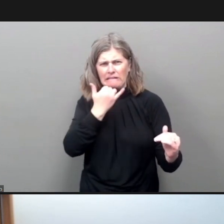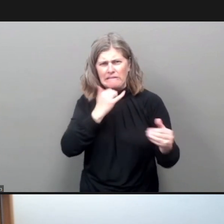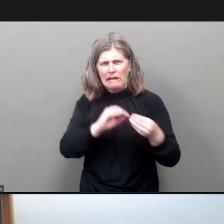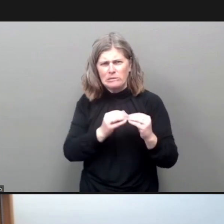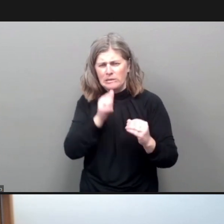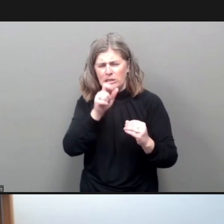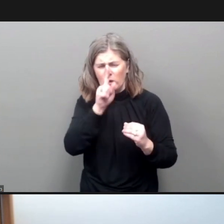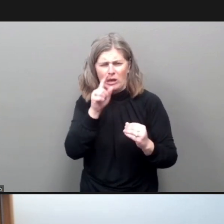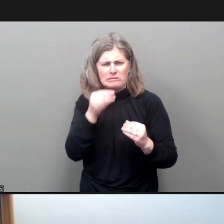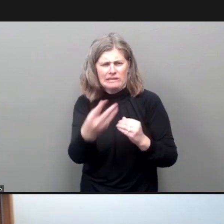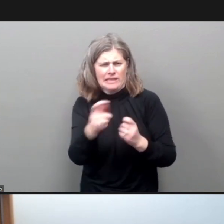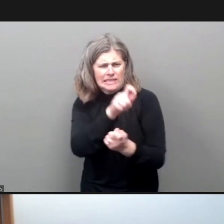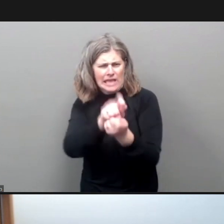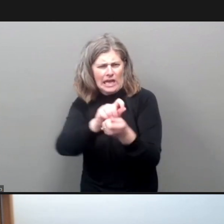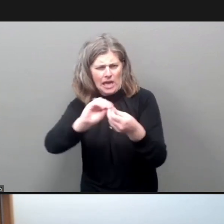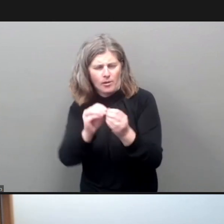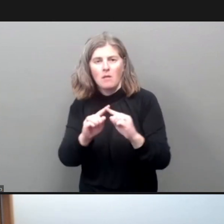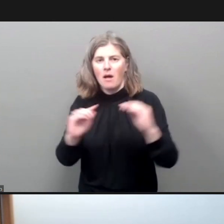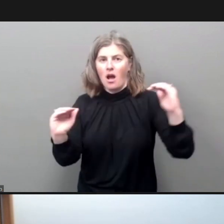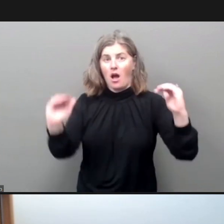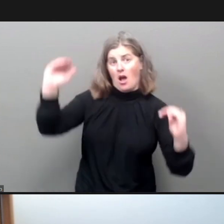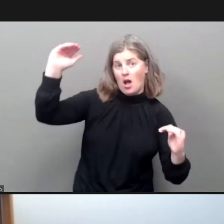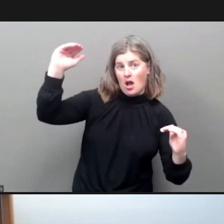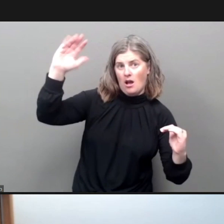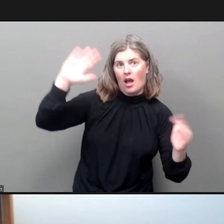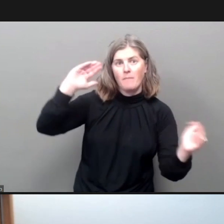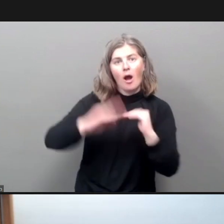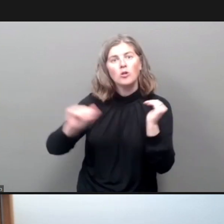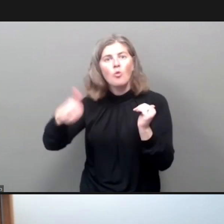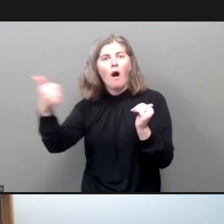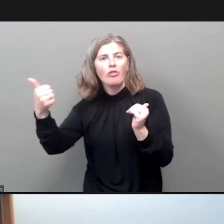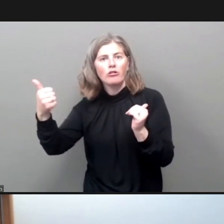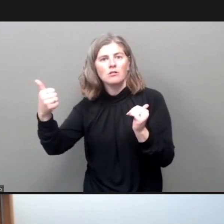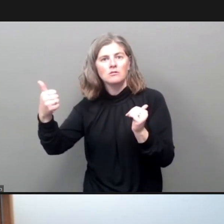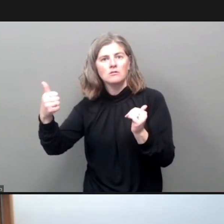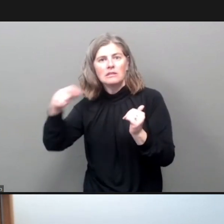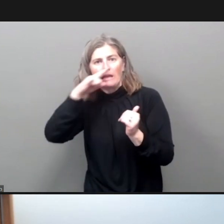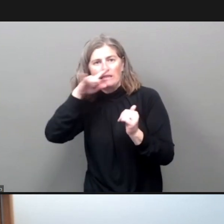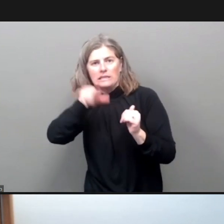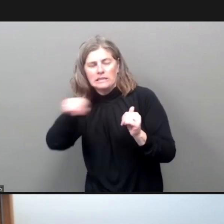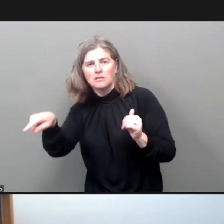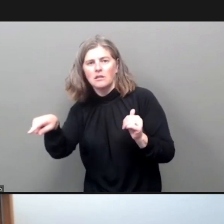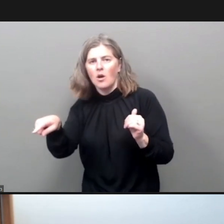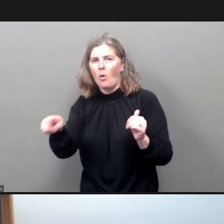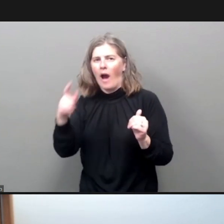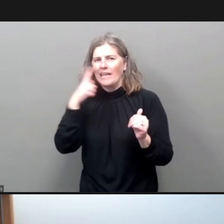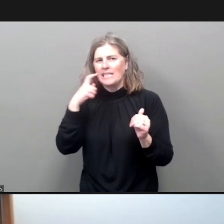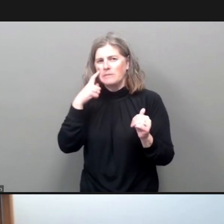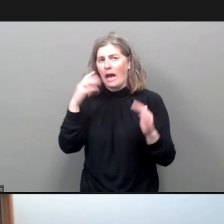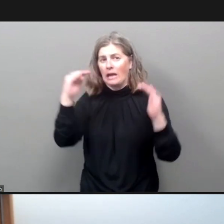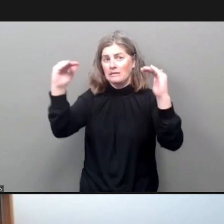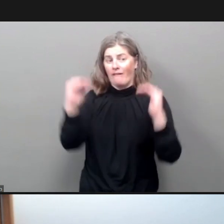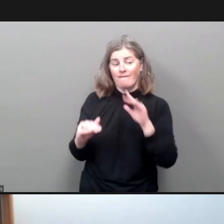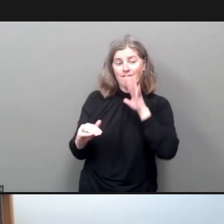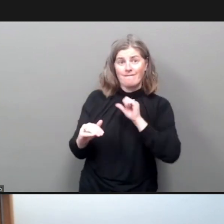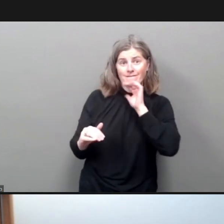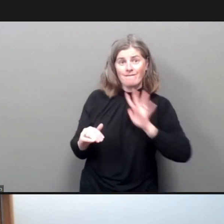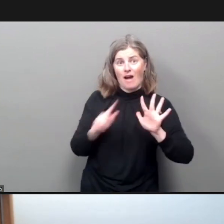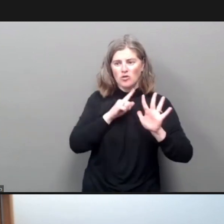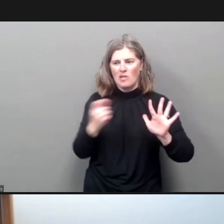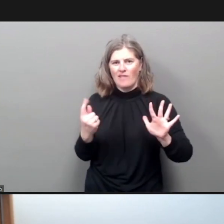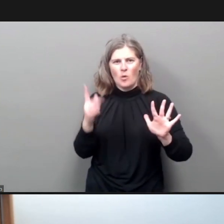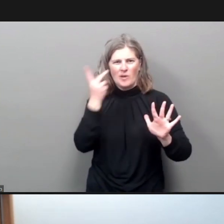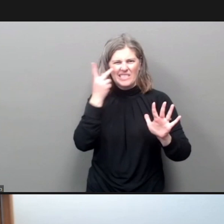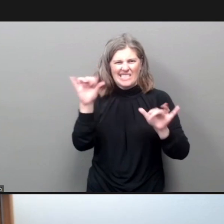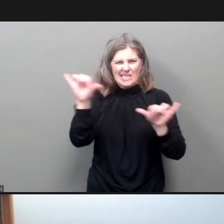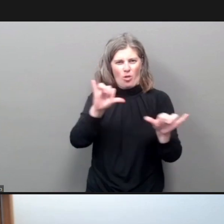exact number, but it's much less than the other kids. So we know we'll probably see the same thing for 5 to 11. So that's why we're doing a lot